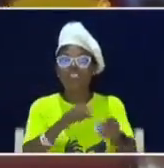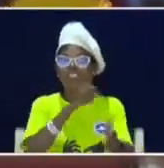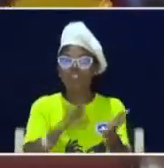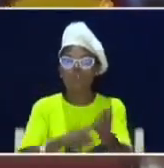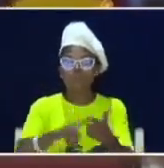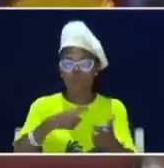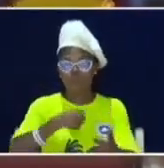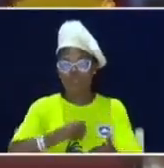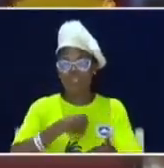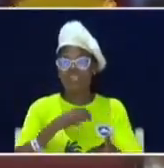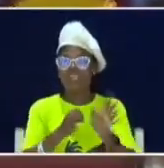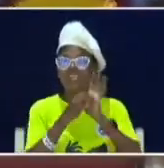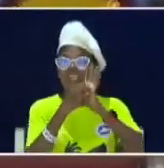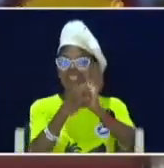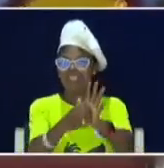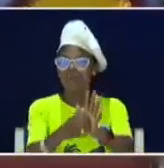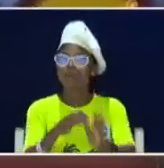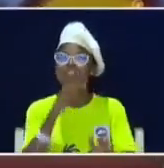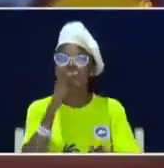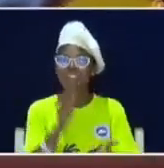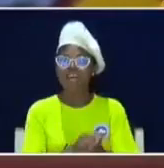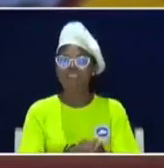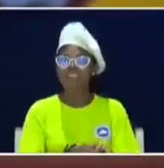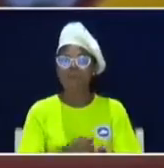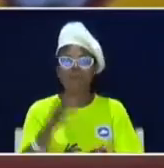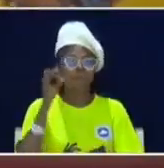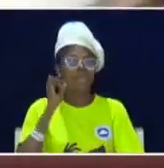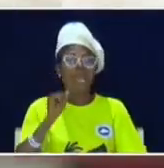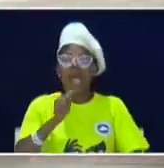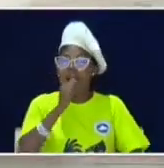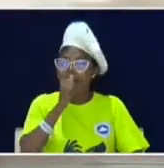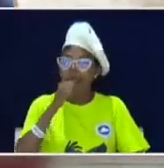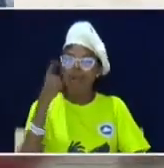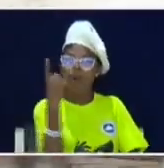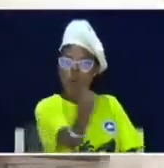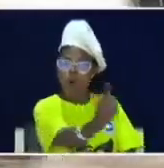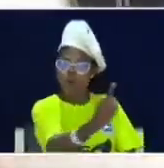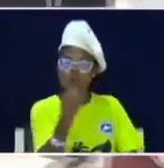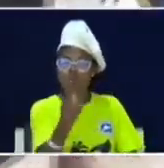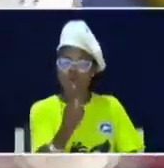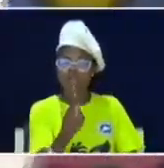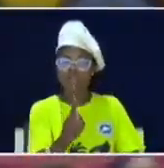time it seems as though I am not there with you, I am always there with you.